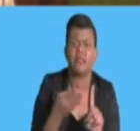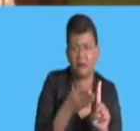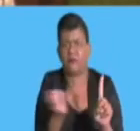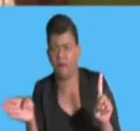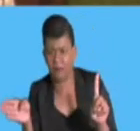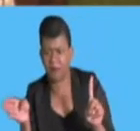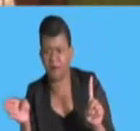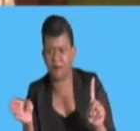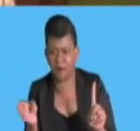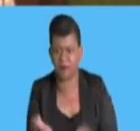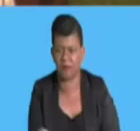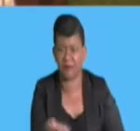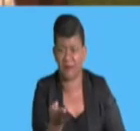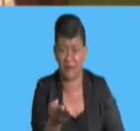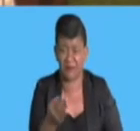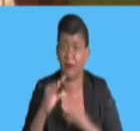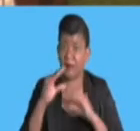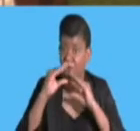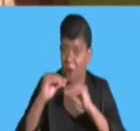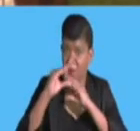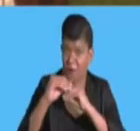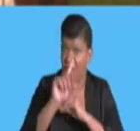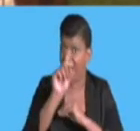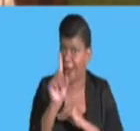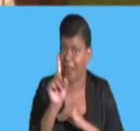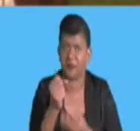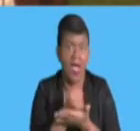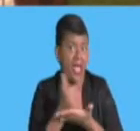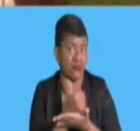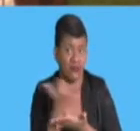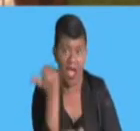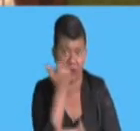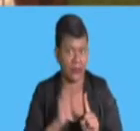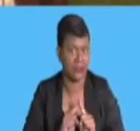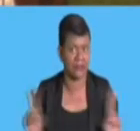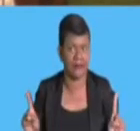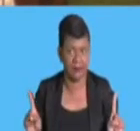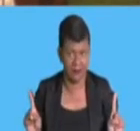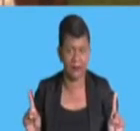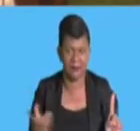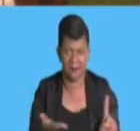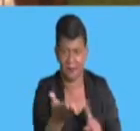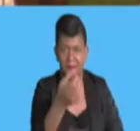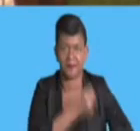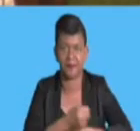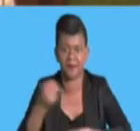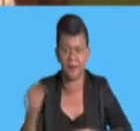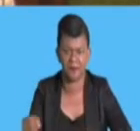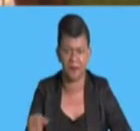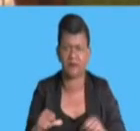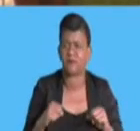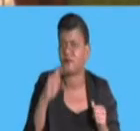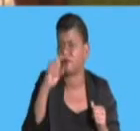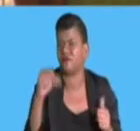everything? Pride comes before the fall, Mr. Speaker, sir. The Honourable Minister for Economy said one word during his budget address that